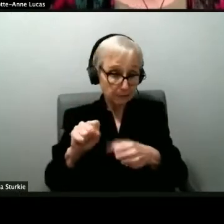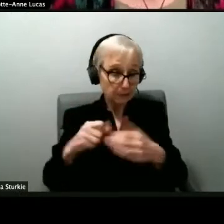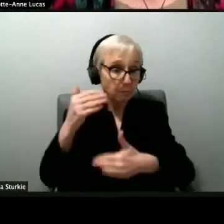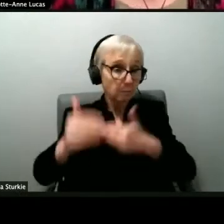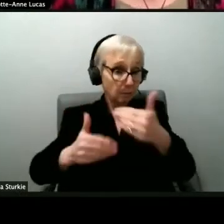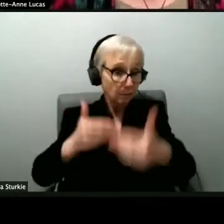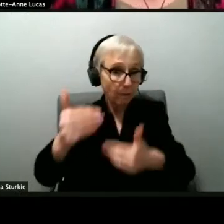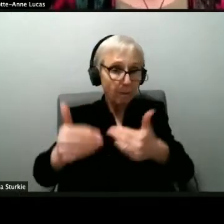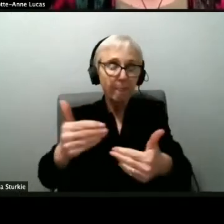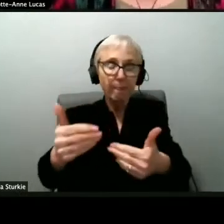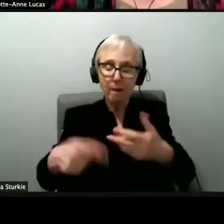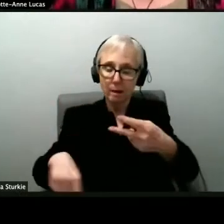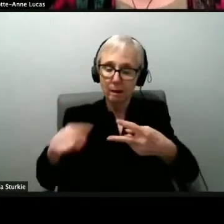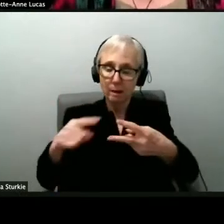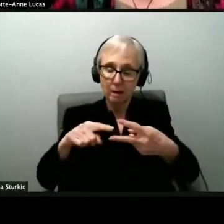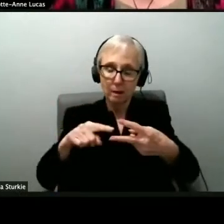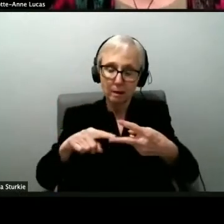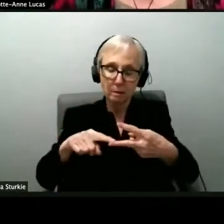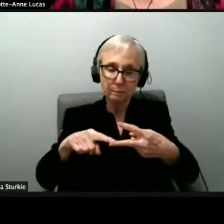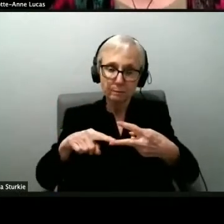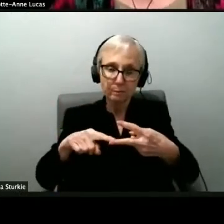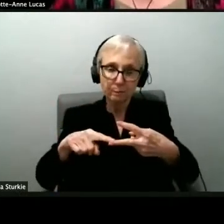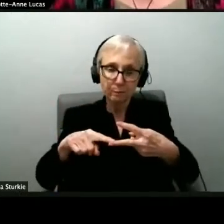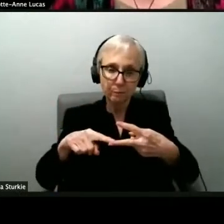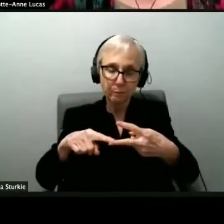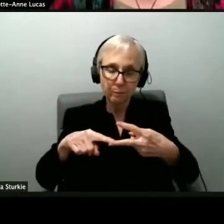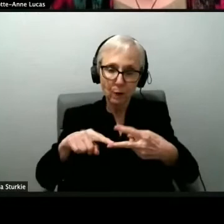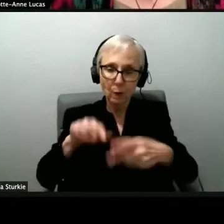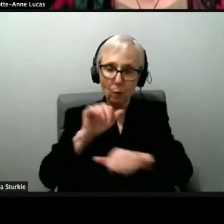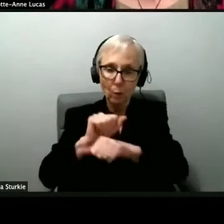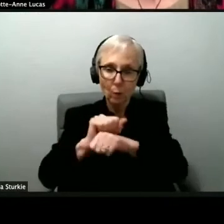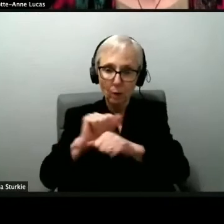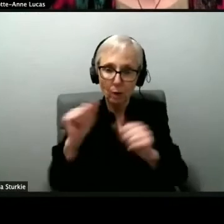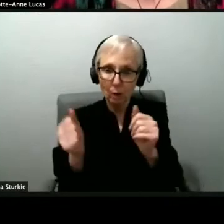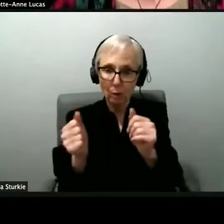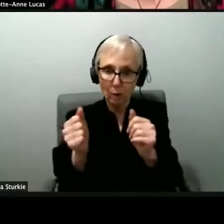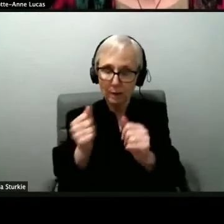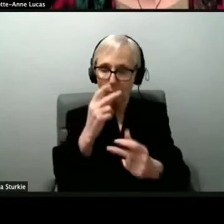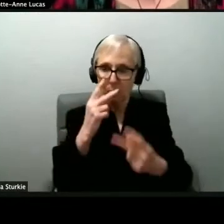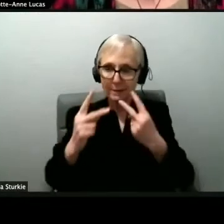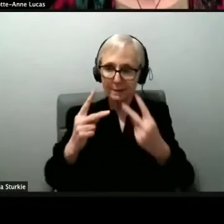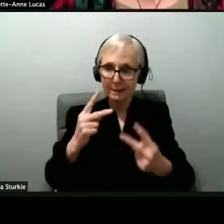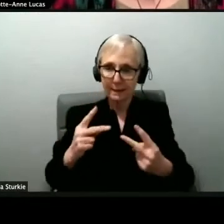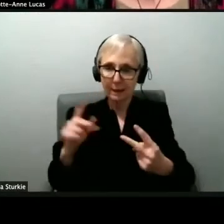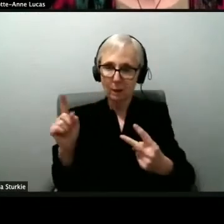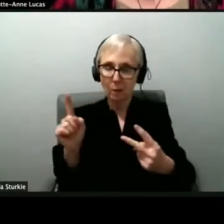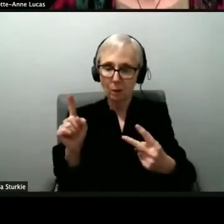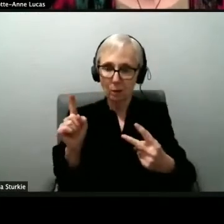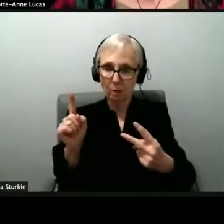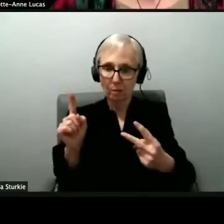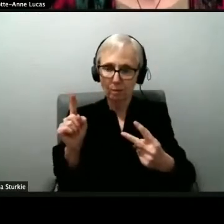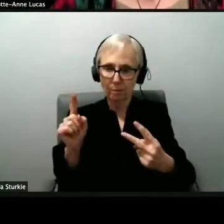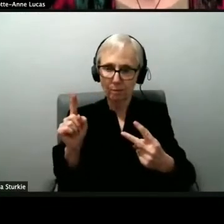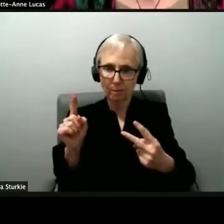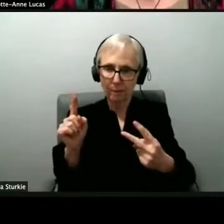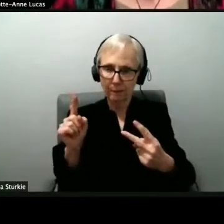forward. Another thing that we have to do is work with or see where all of